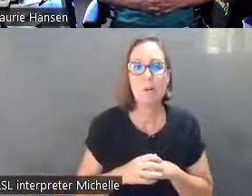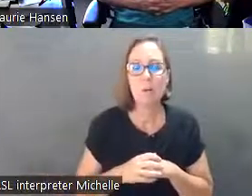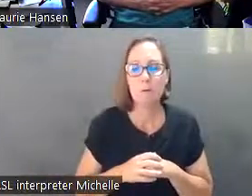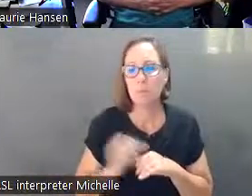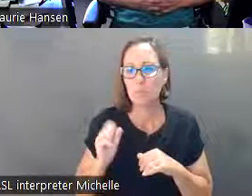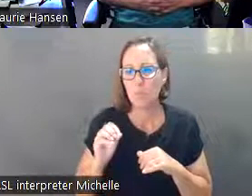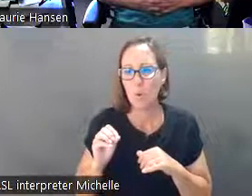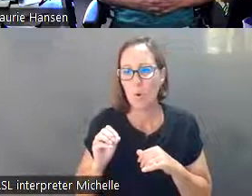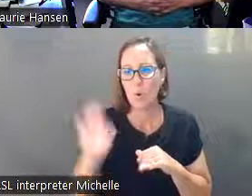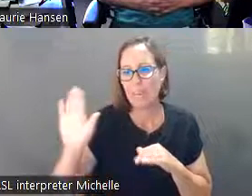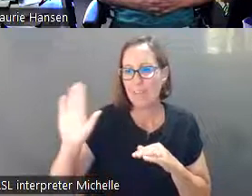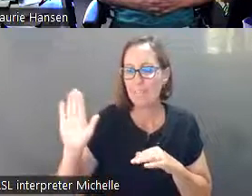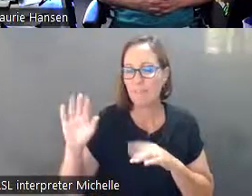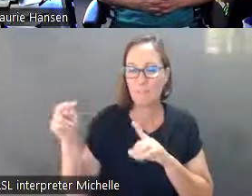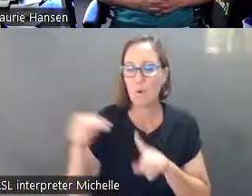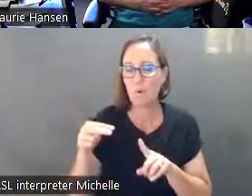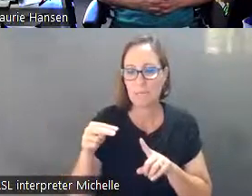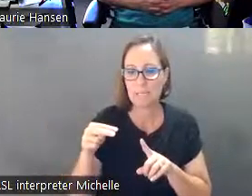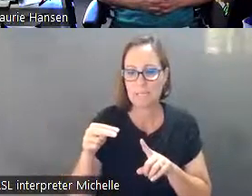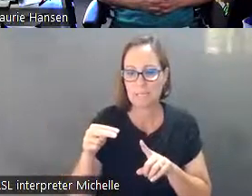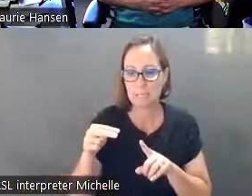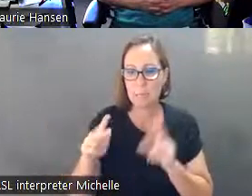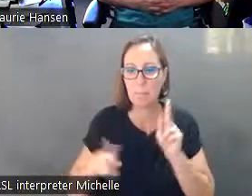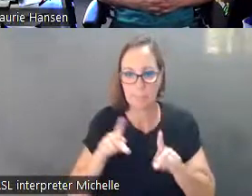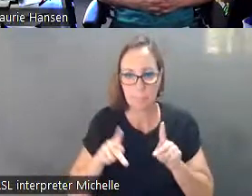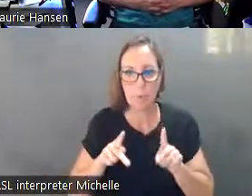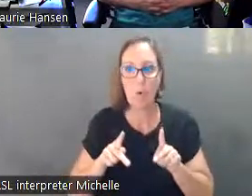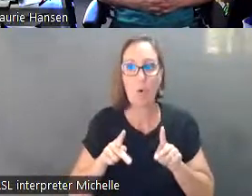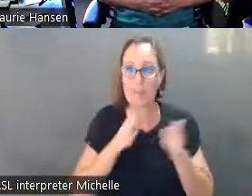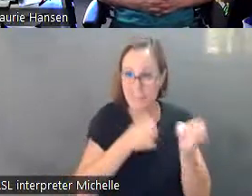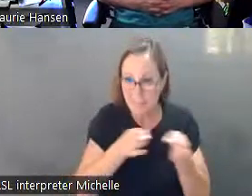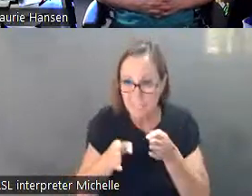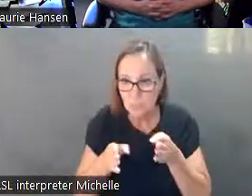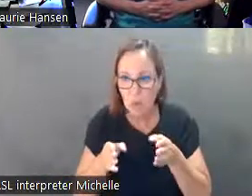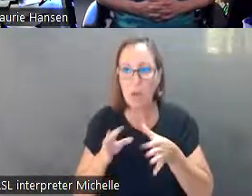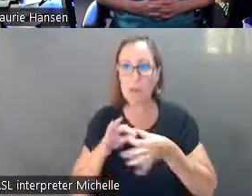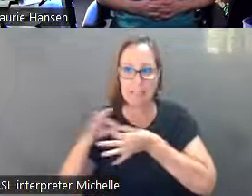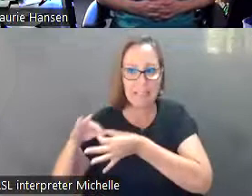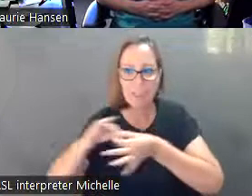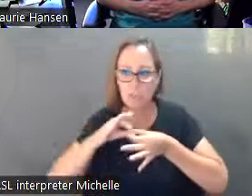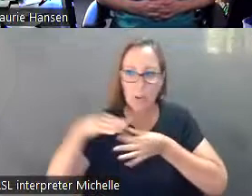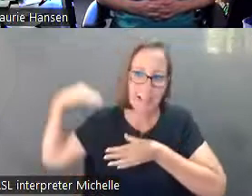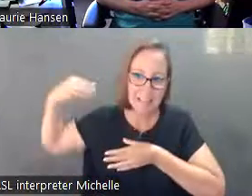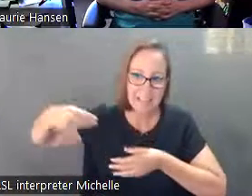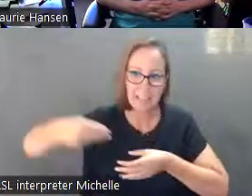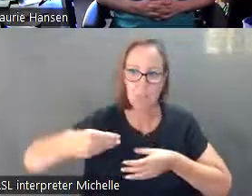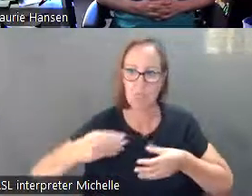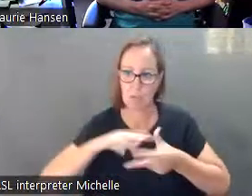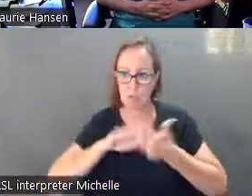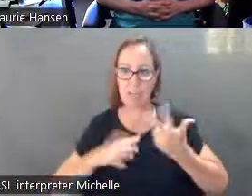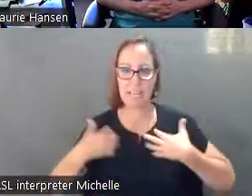his focus is individual, collective, and ancestral healing.